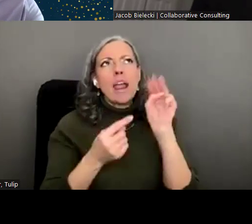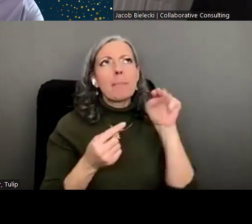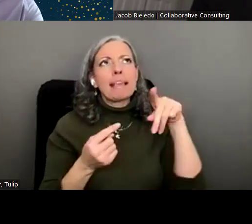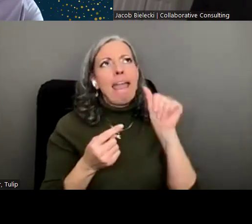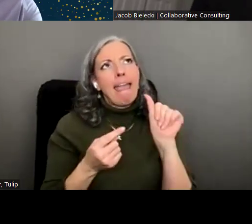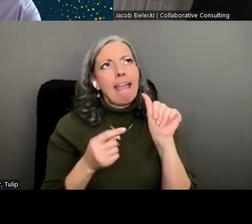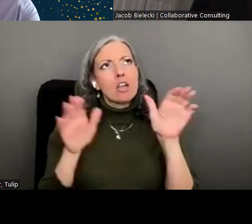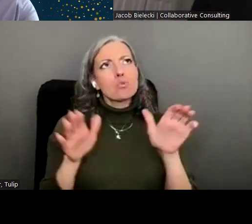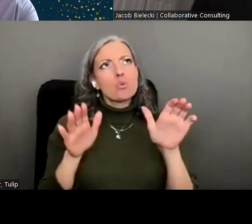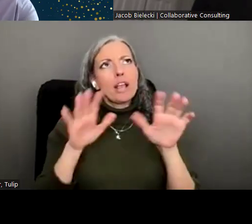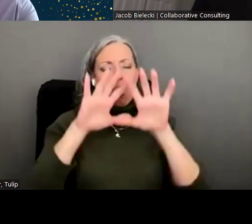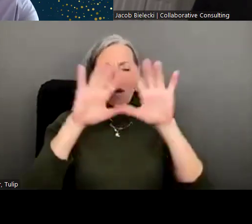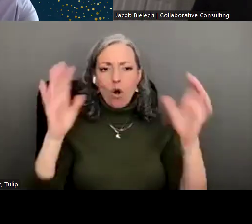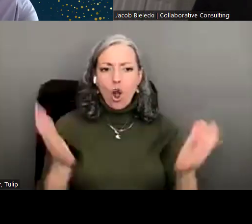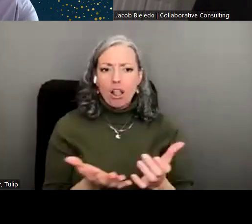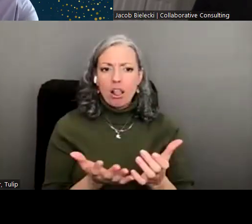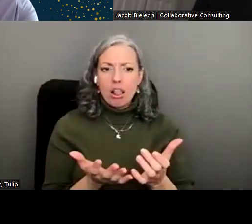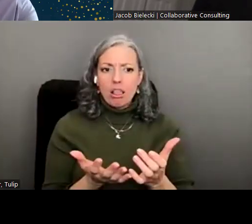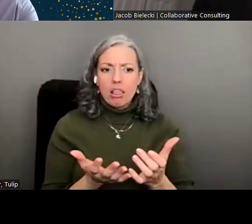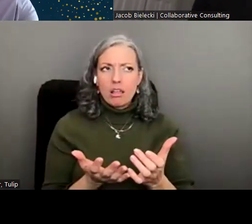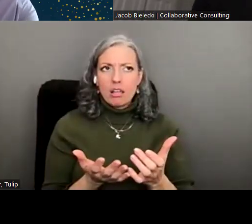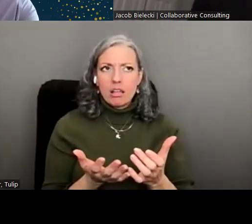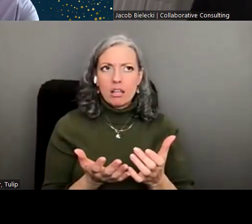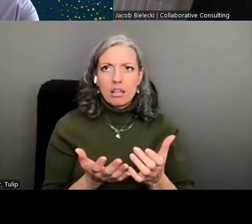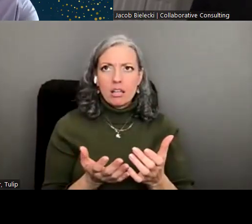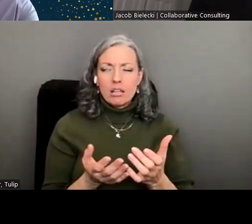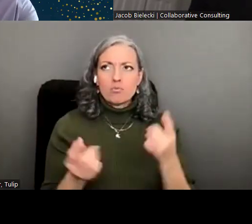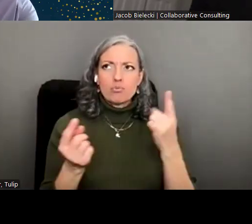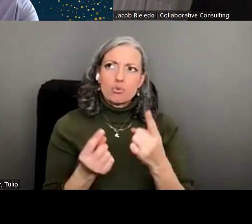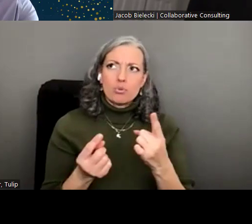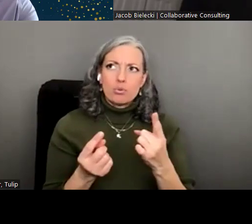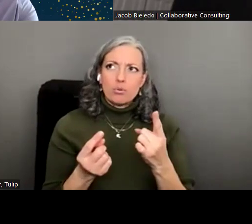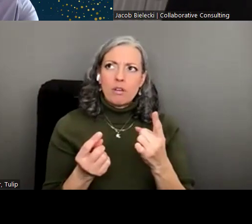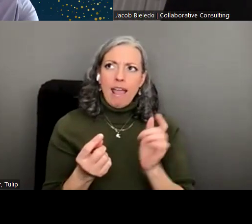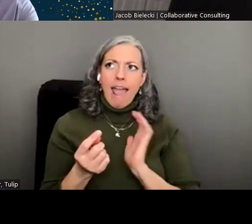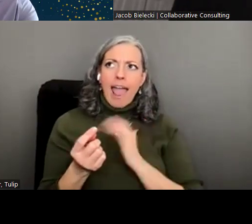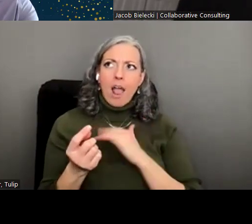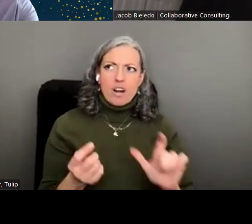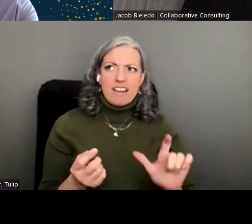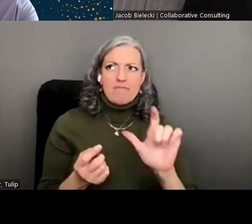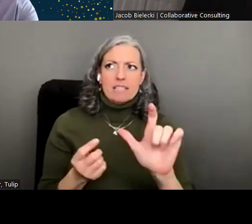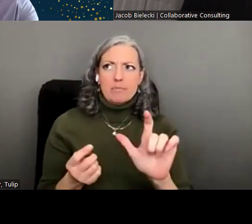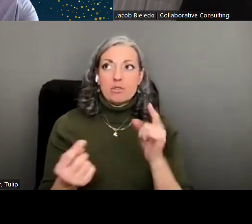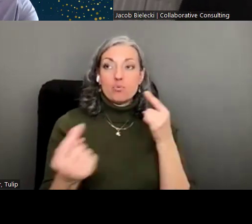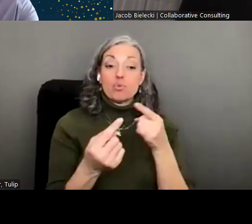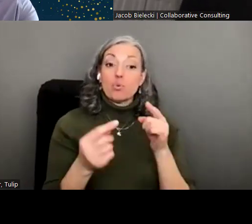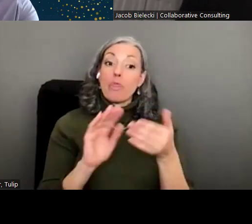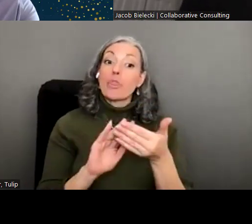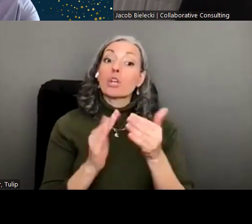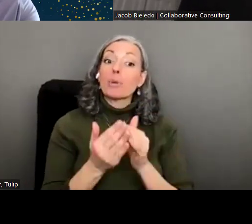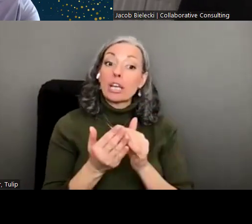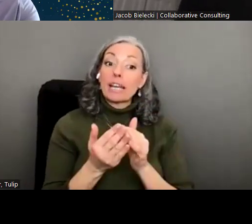doing overall to bias our investments to the community rather than